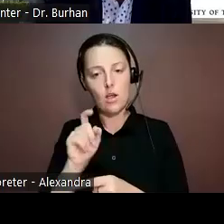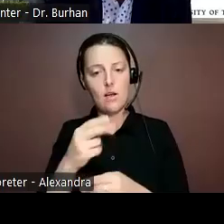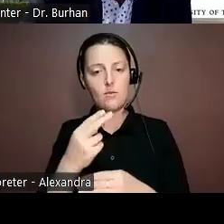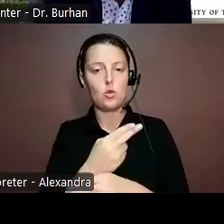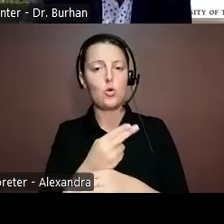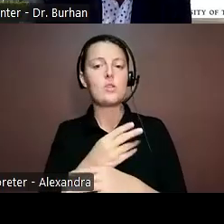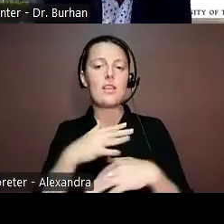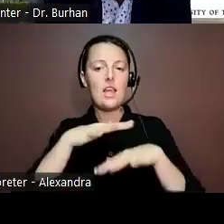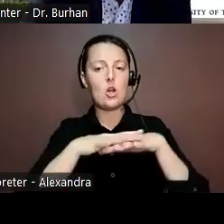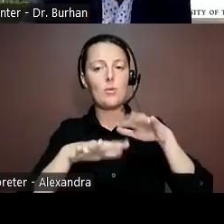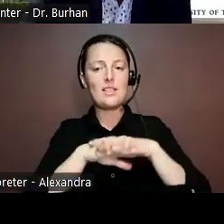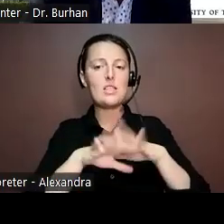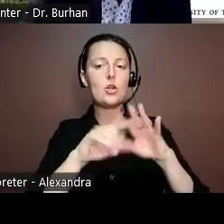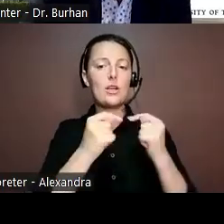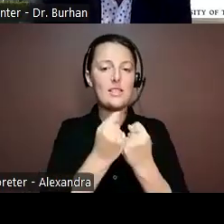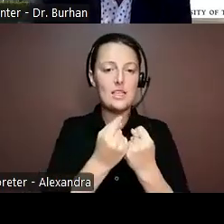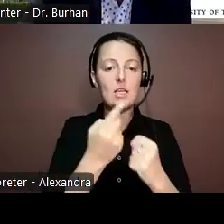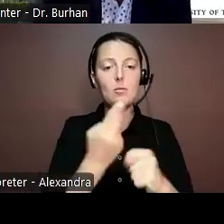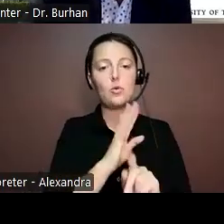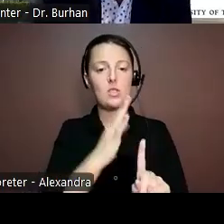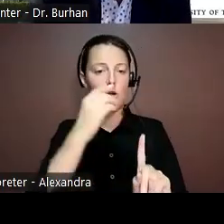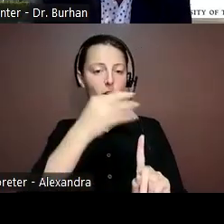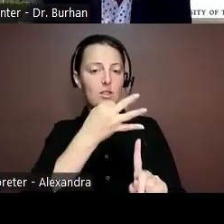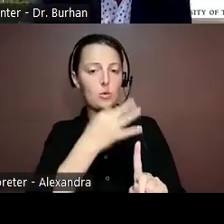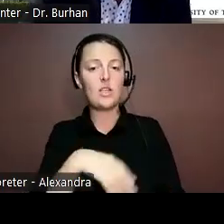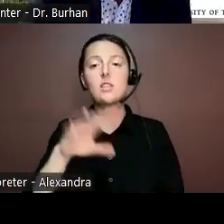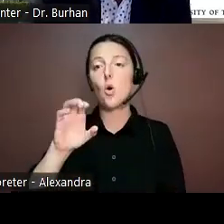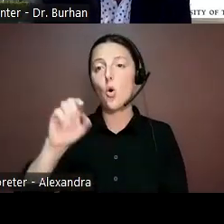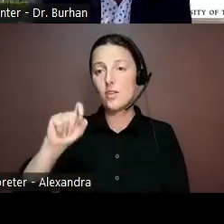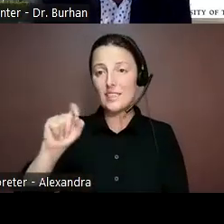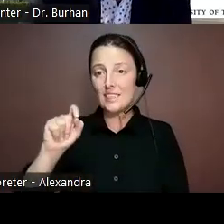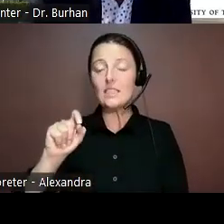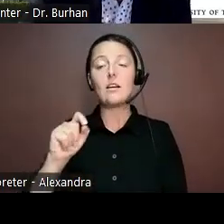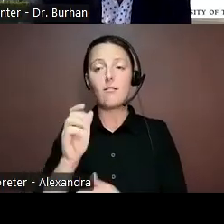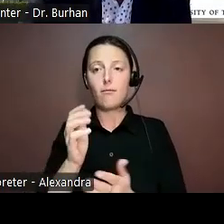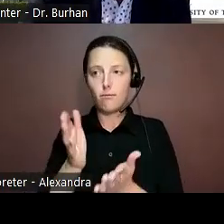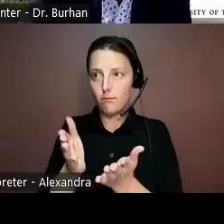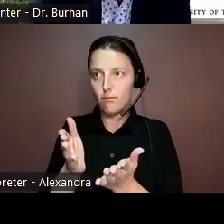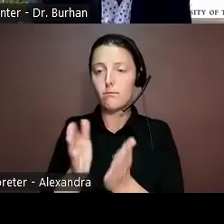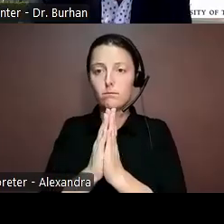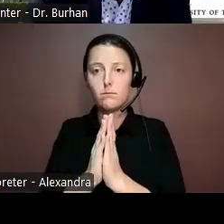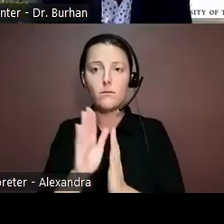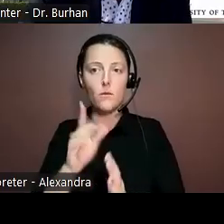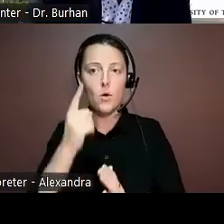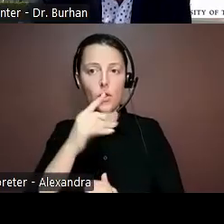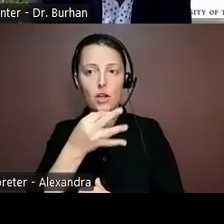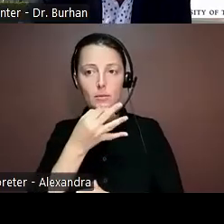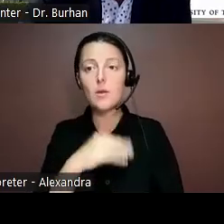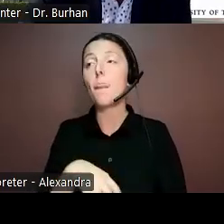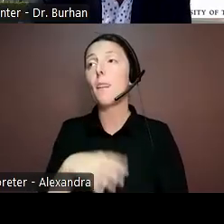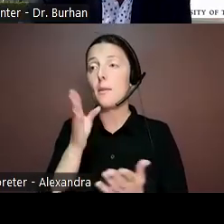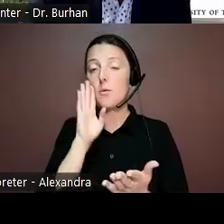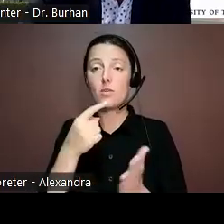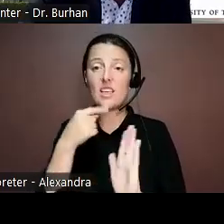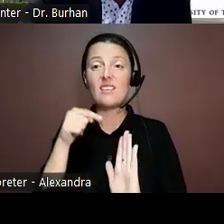therapists and physiotherapists, who usually tell me that, this person is particularly at risk of falling. Make sure that before you give them this